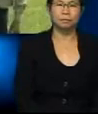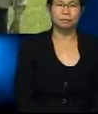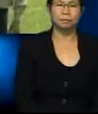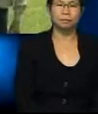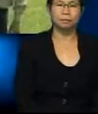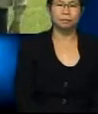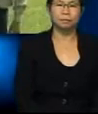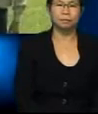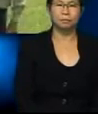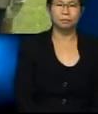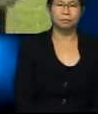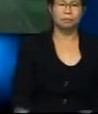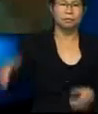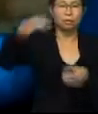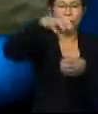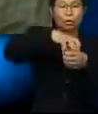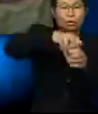Close the bottle tightly with a cap.